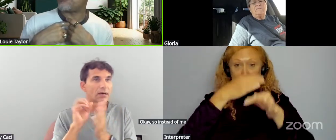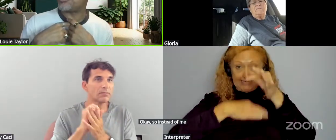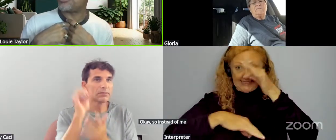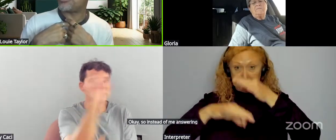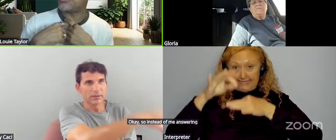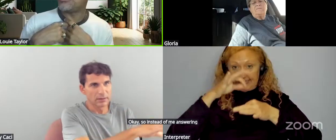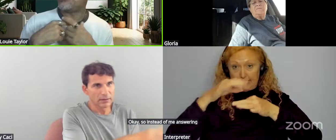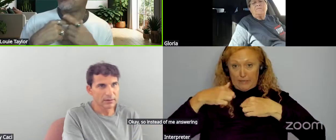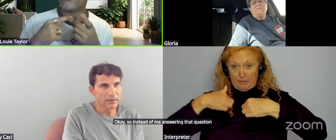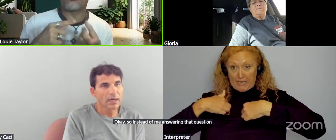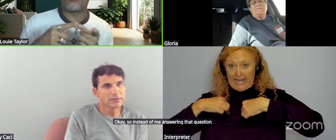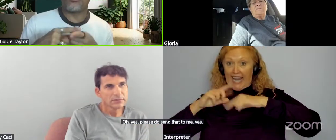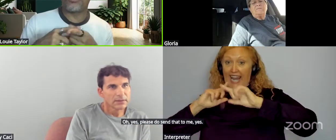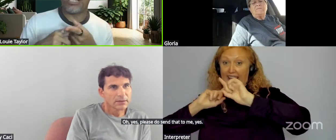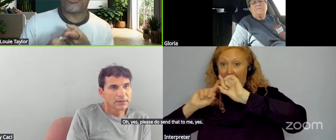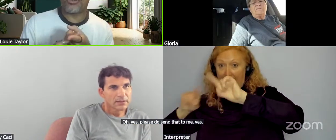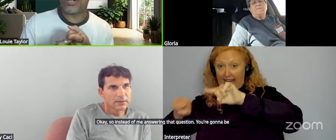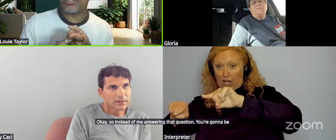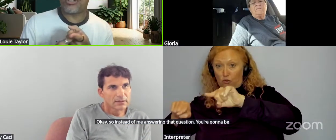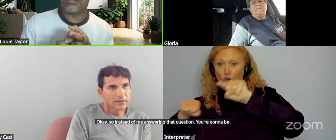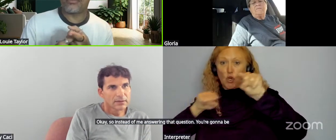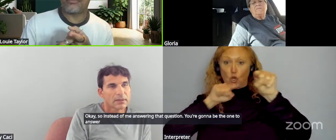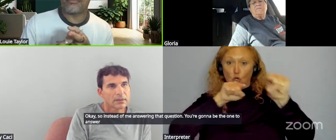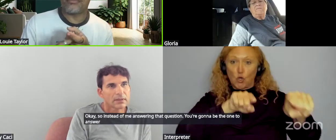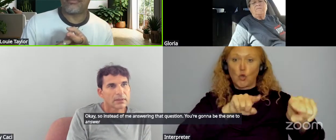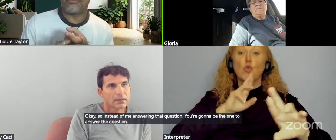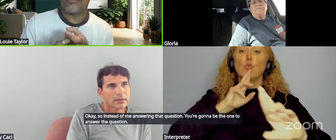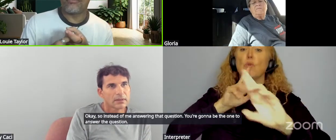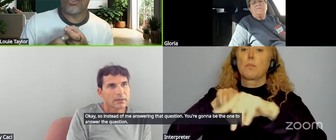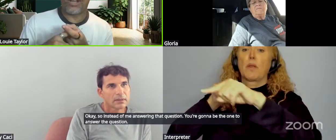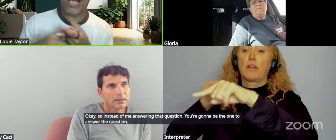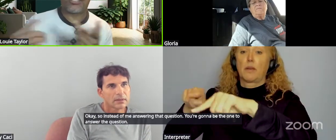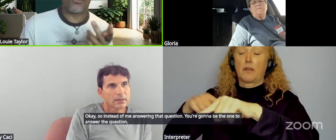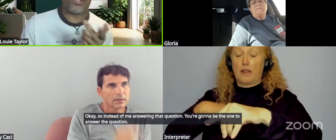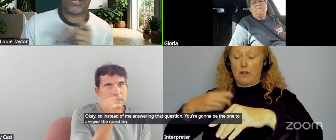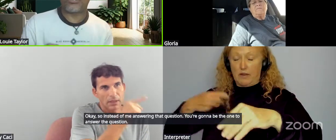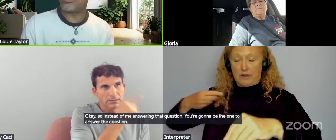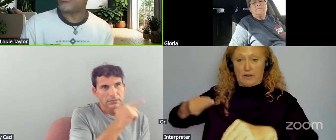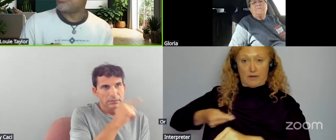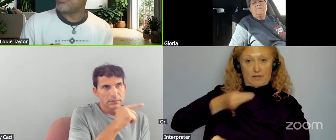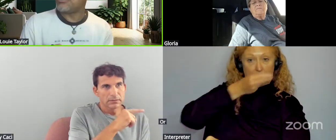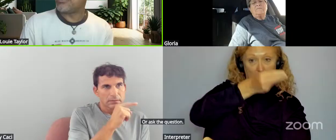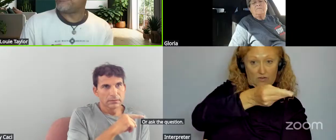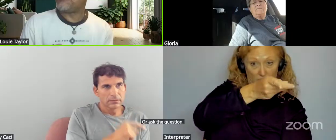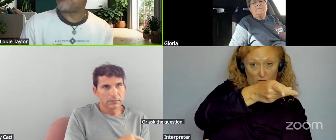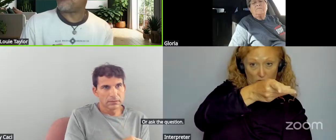that question, you're going to be the one to answer the question or ask the question, actually.